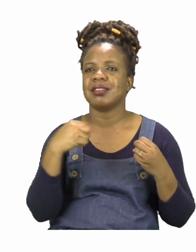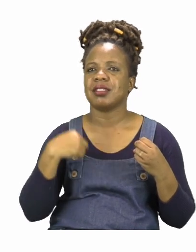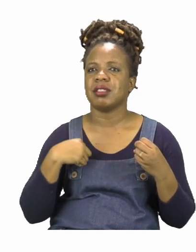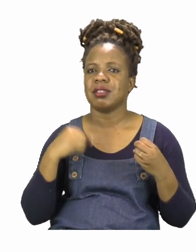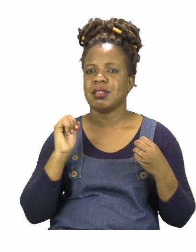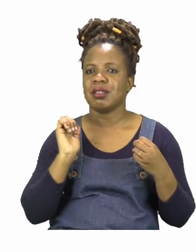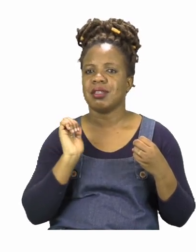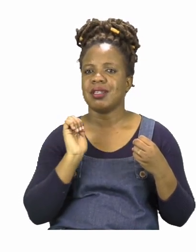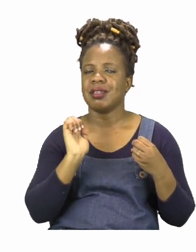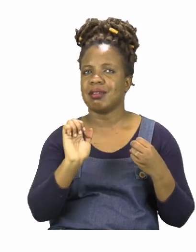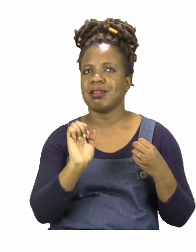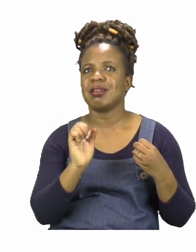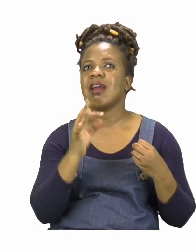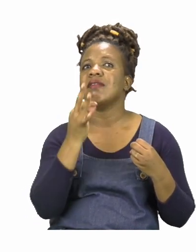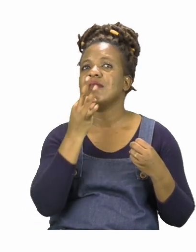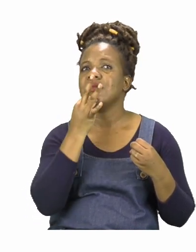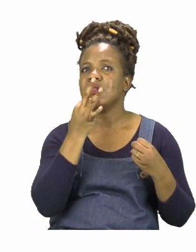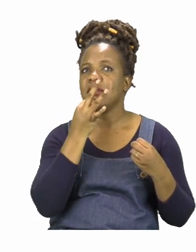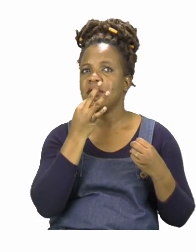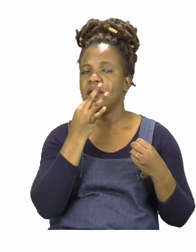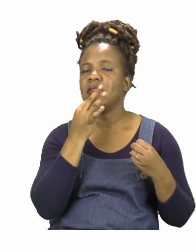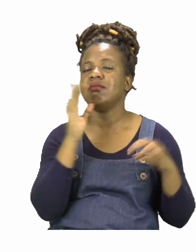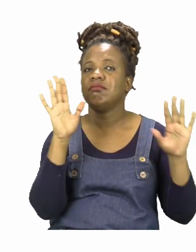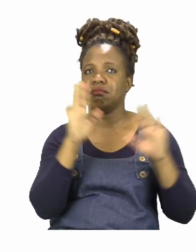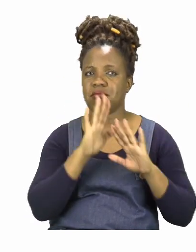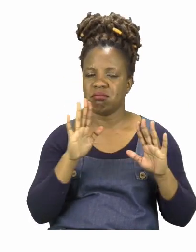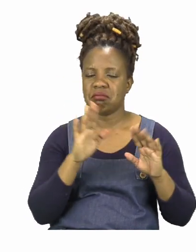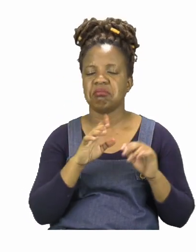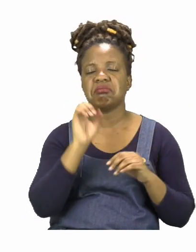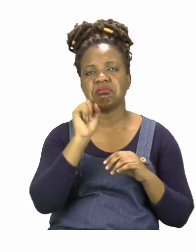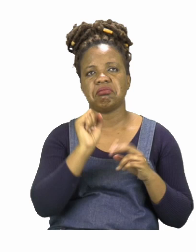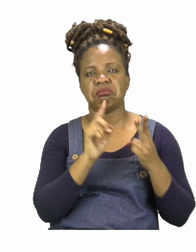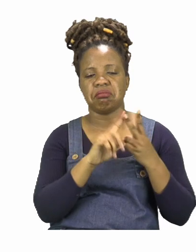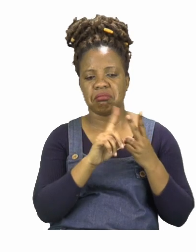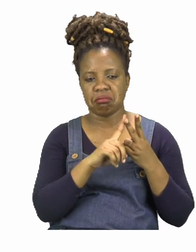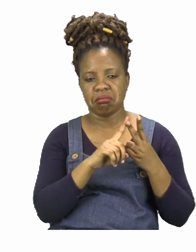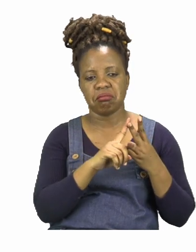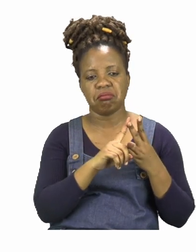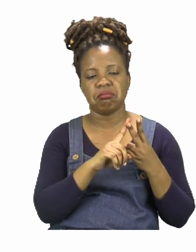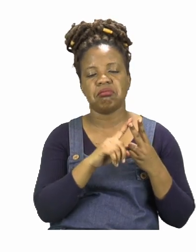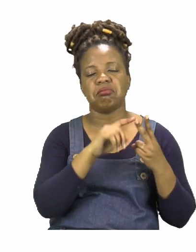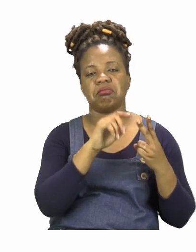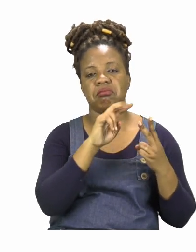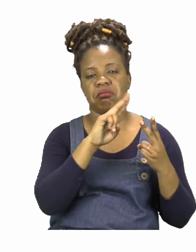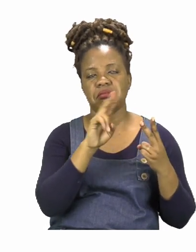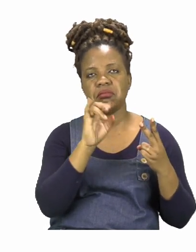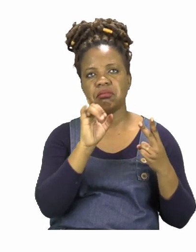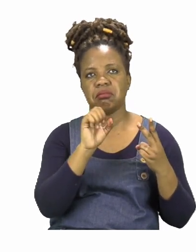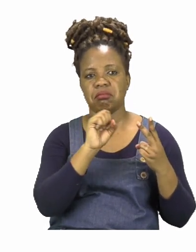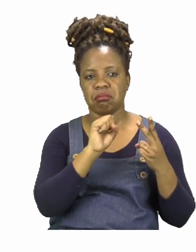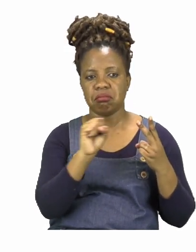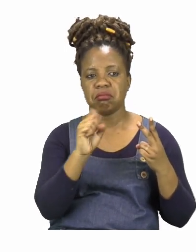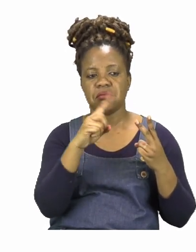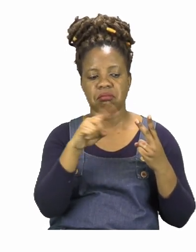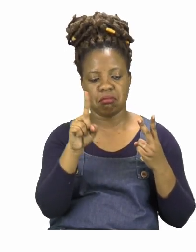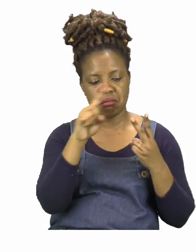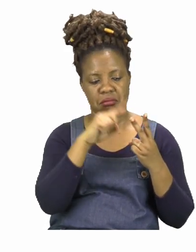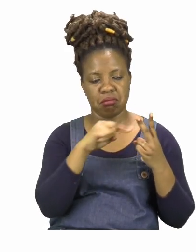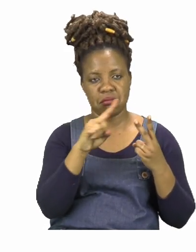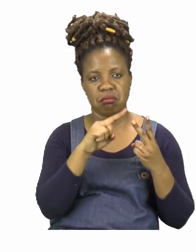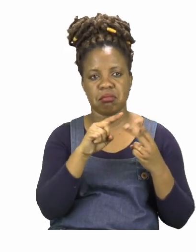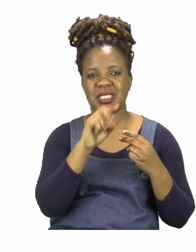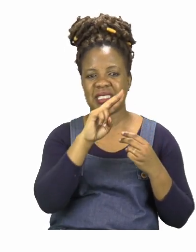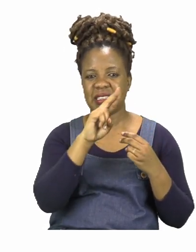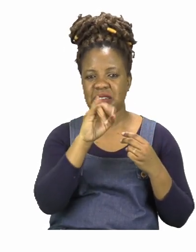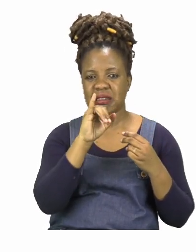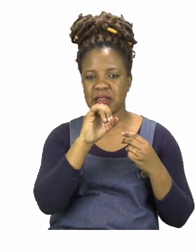Well done, the word his does fit the sentence, so you are going to circle it. Now I want you to please take your